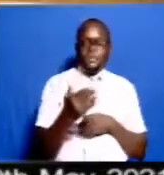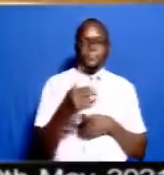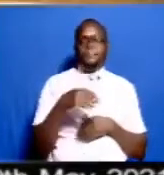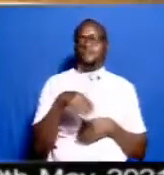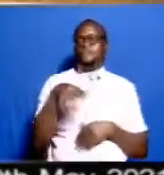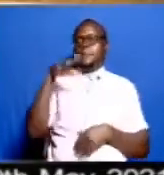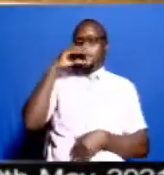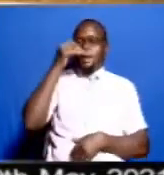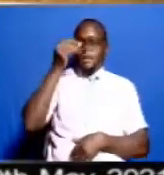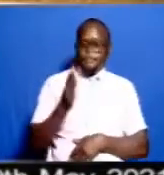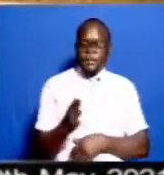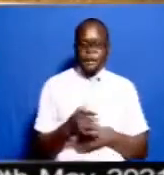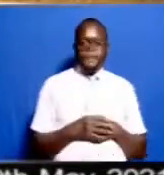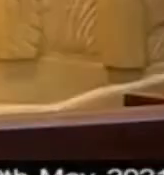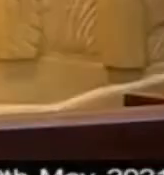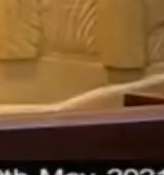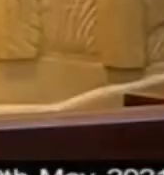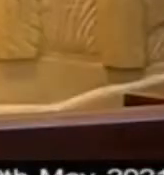Speaker.